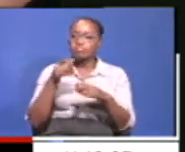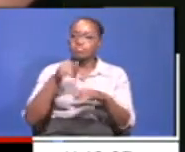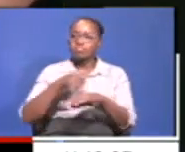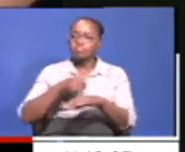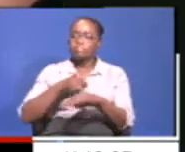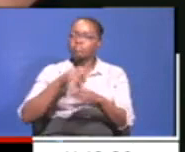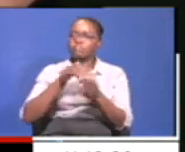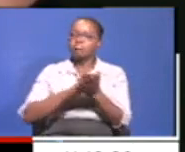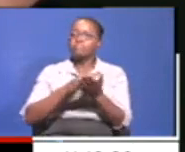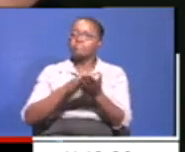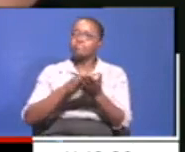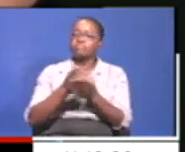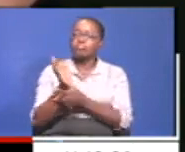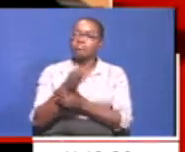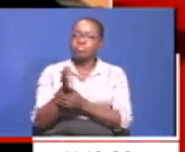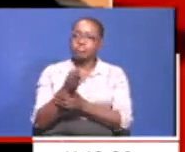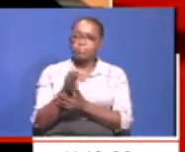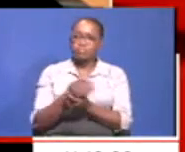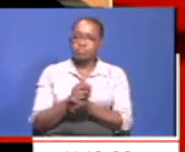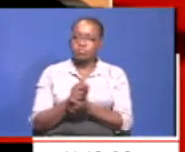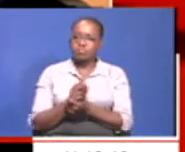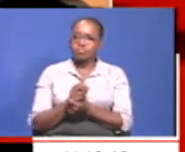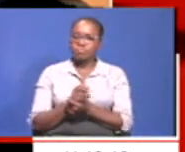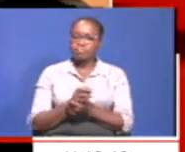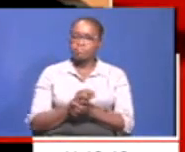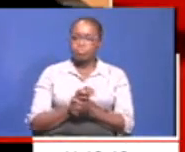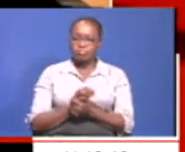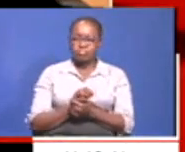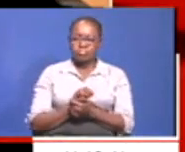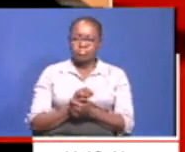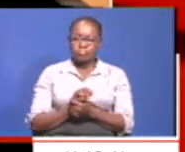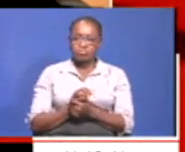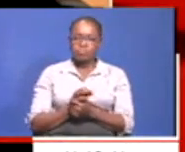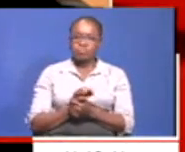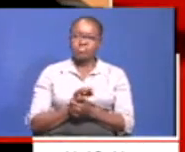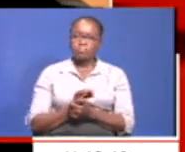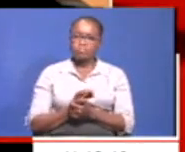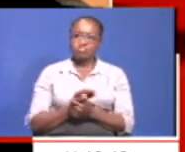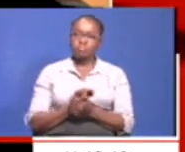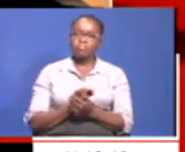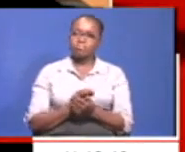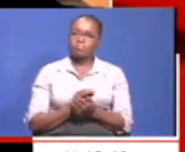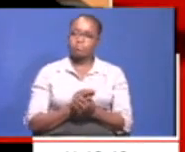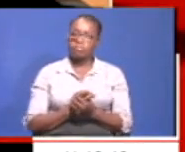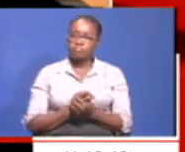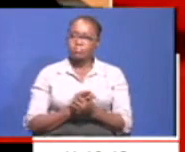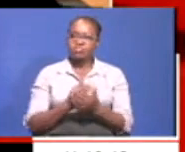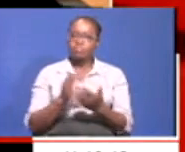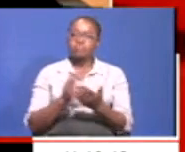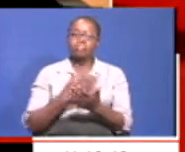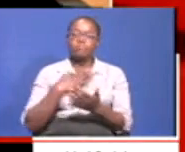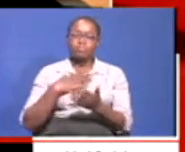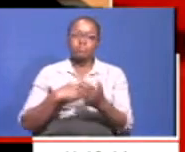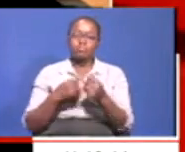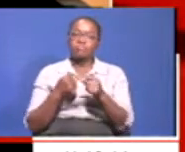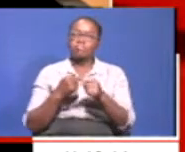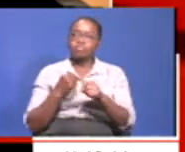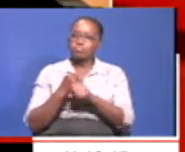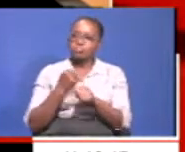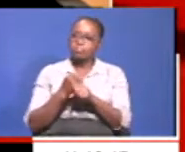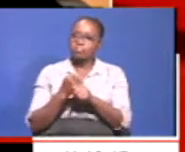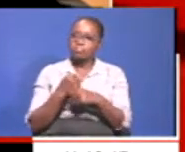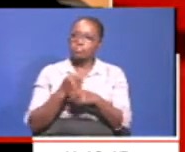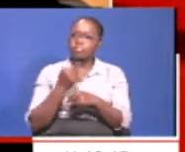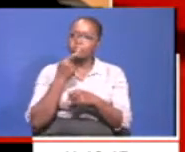Thursday. All right. And now let's talk to you, Lisa. There's somebody who works behind the scenes making sure that your